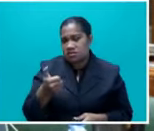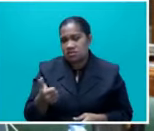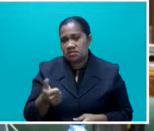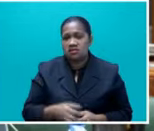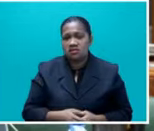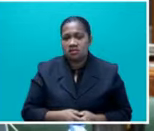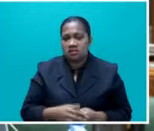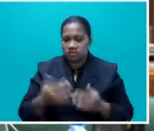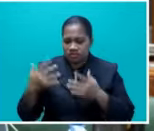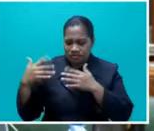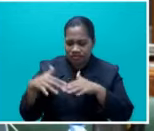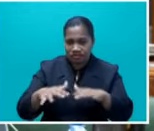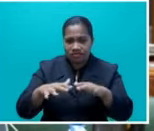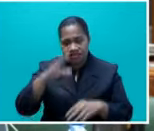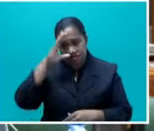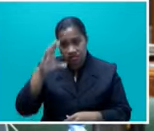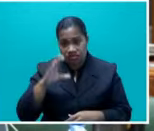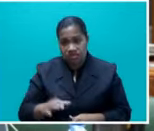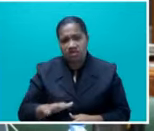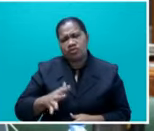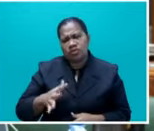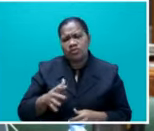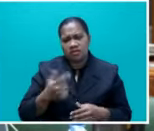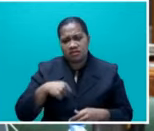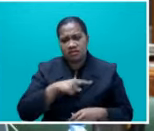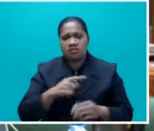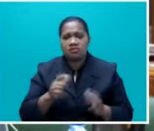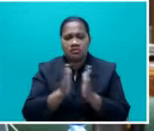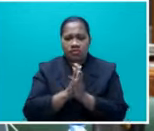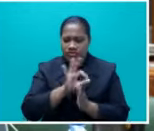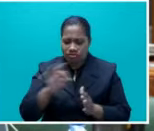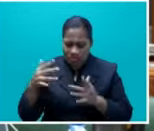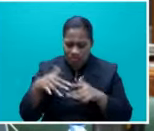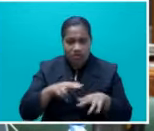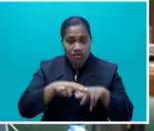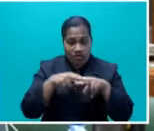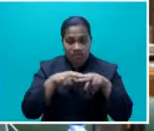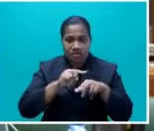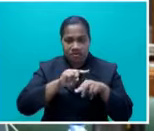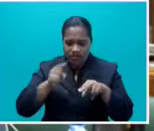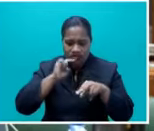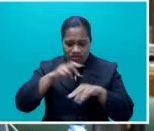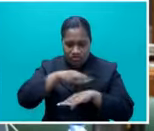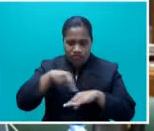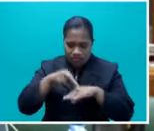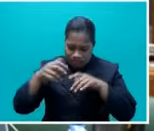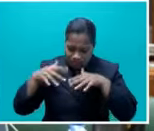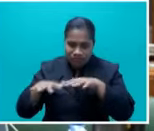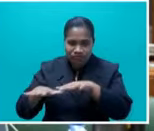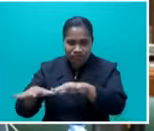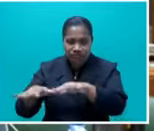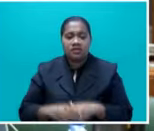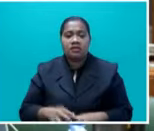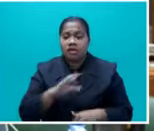region, and probably, let's pray that it doesn't come Fiji's way, maybe 3. But let's not only focus on the